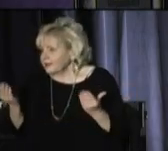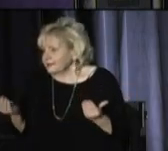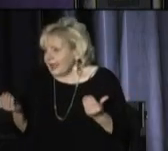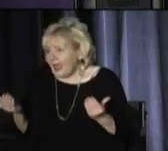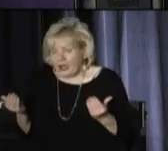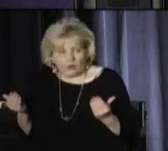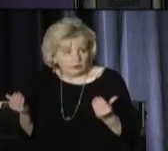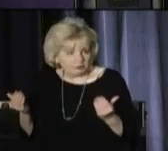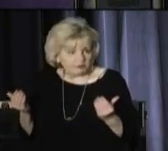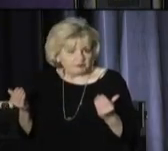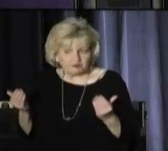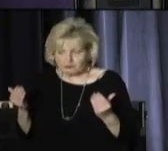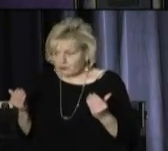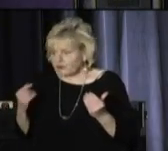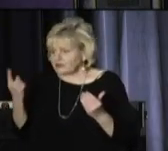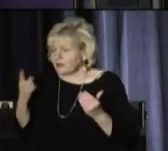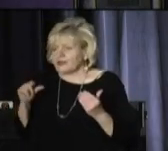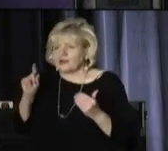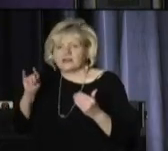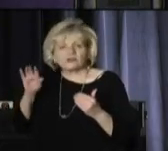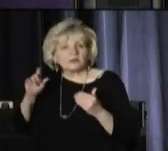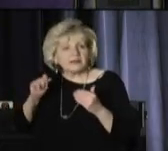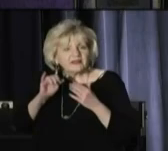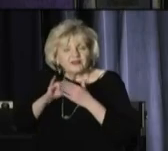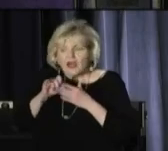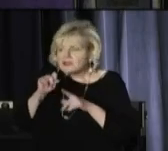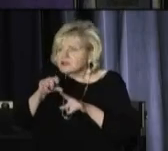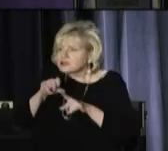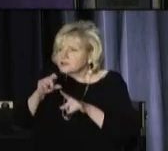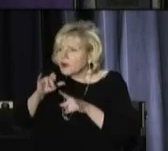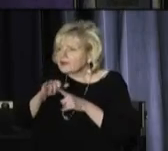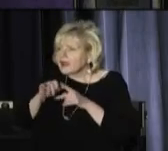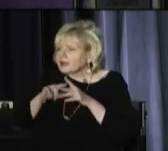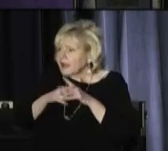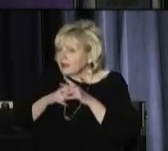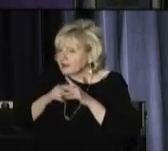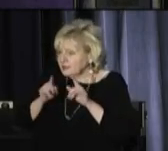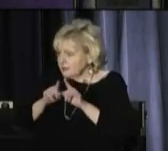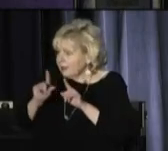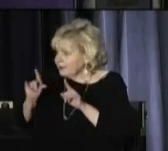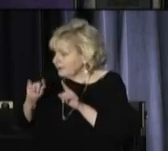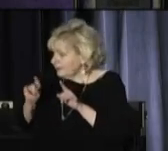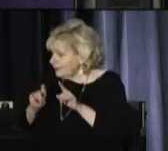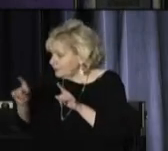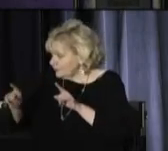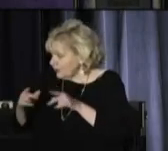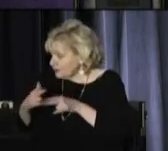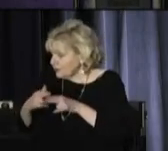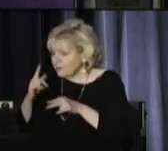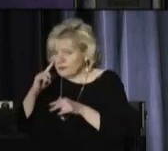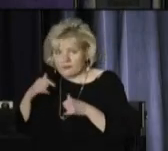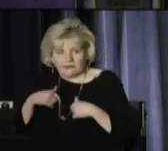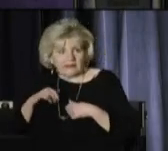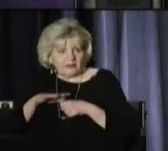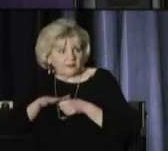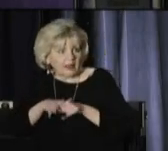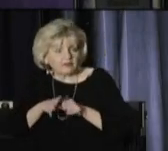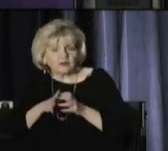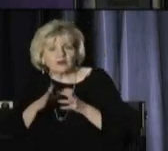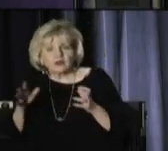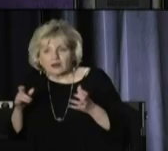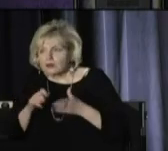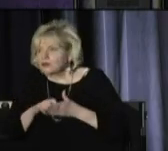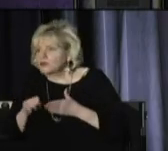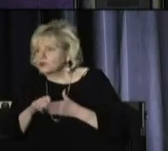has to be the spark and the catalyst. And similar to what you said, Liz, for me, in the pandemic, it was a lot of writers